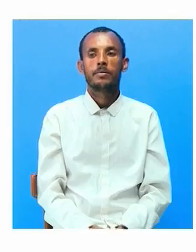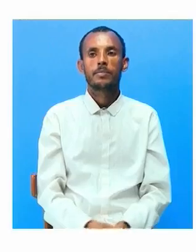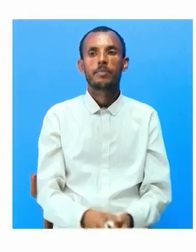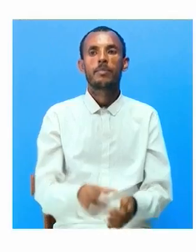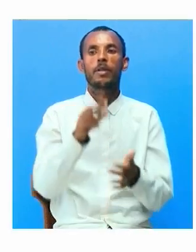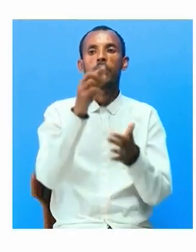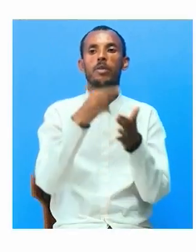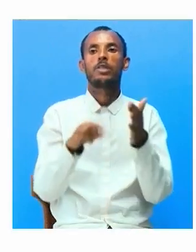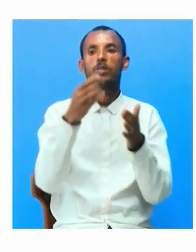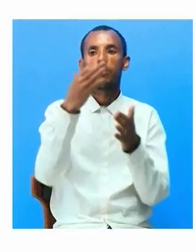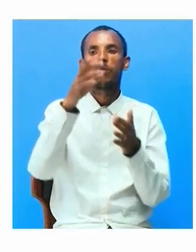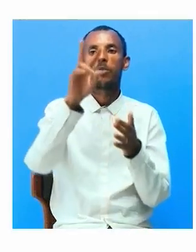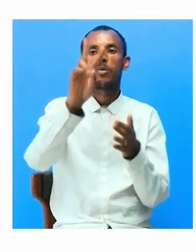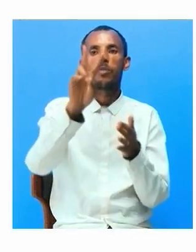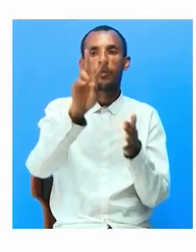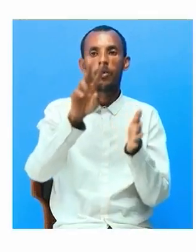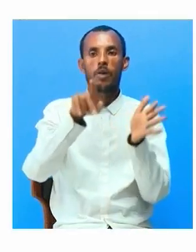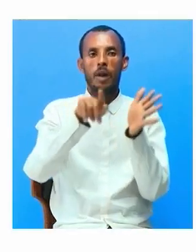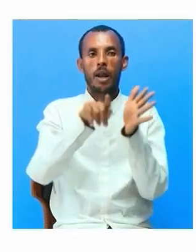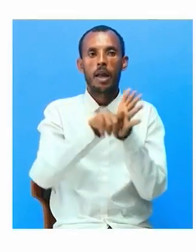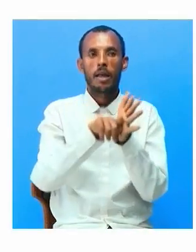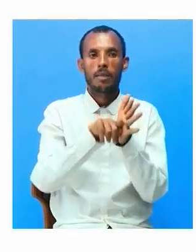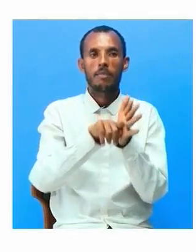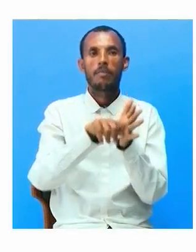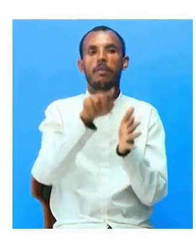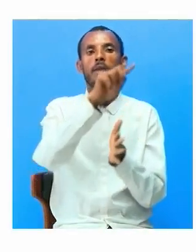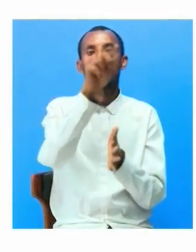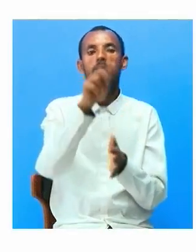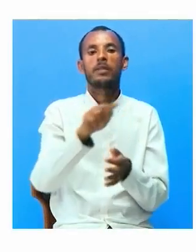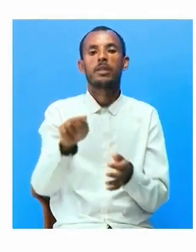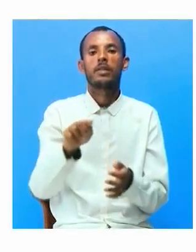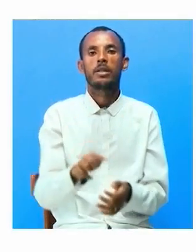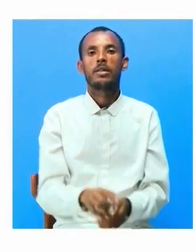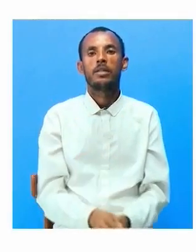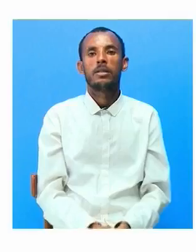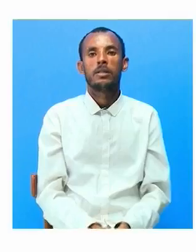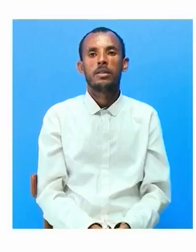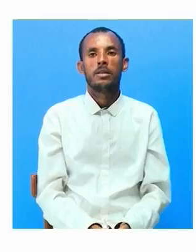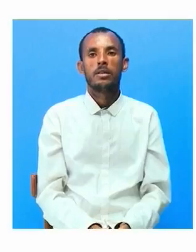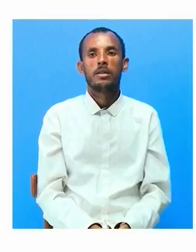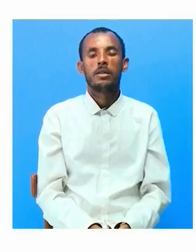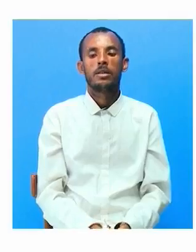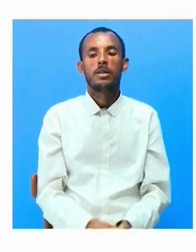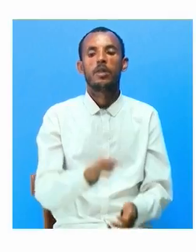the quotient of two negative integers, the quotient of